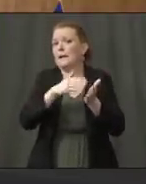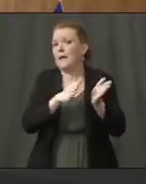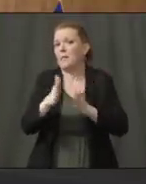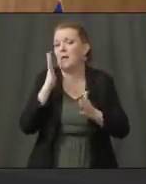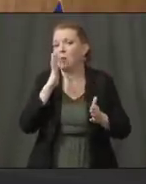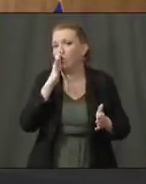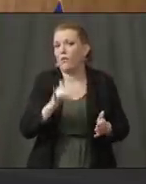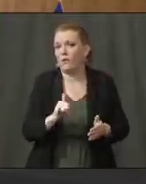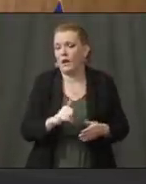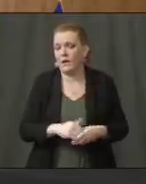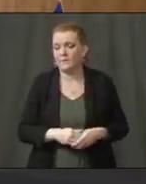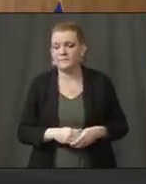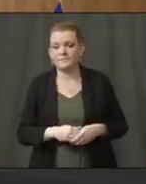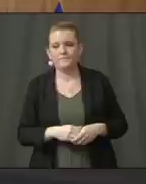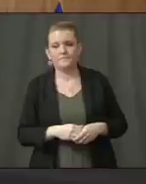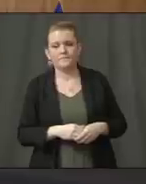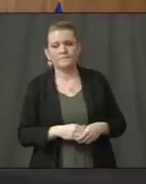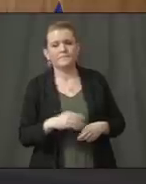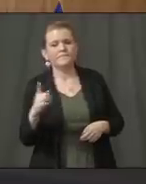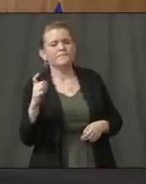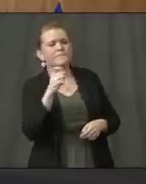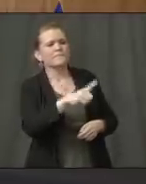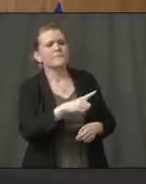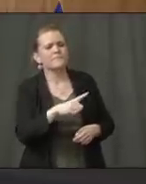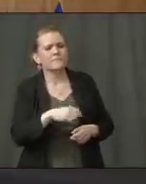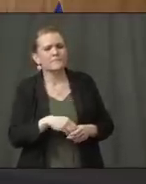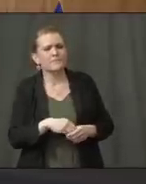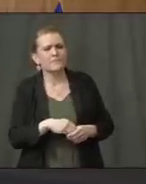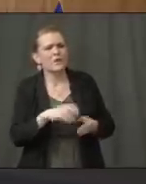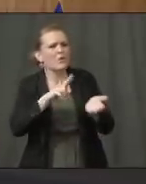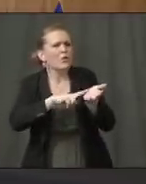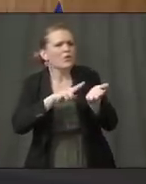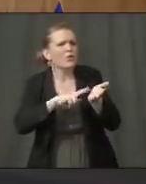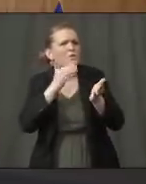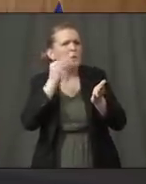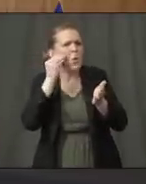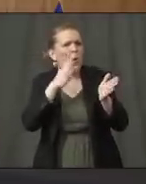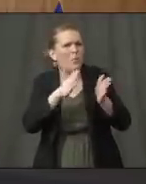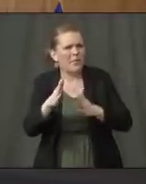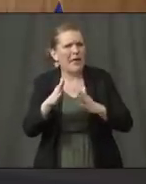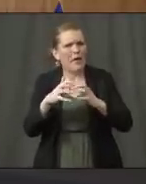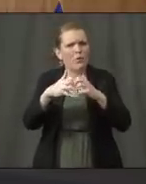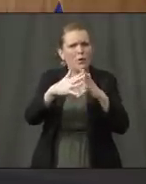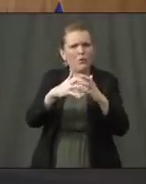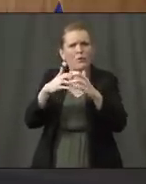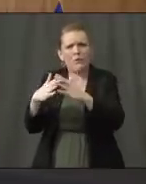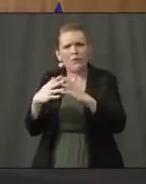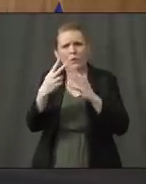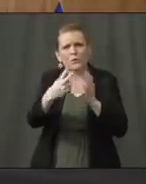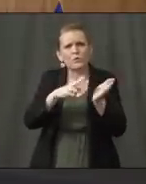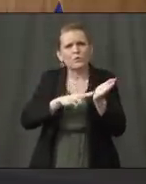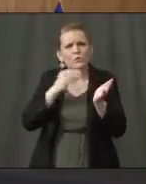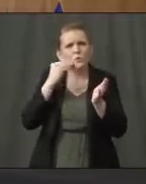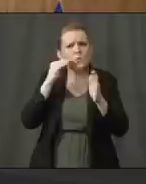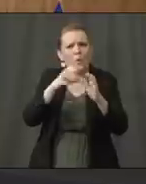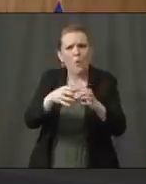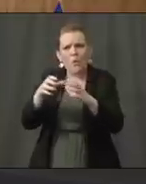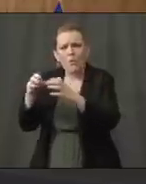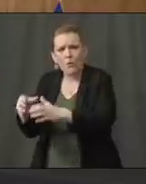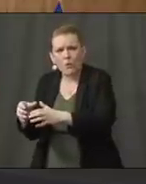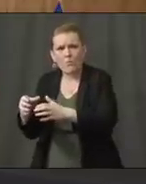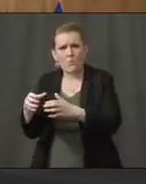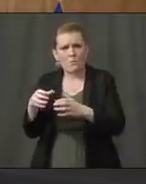just in terms of the nursing home plan, has that started yet? Have we seen some of these exclusive coronavirus